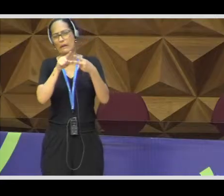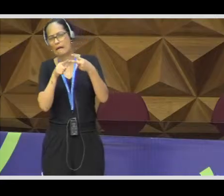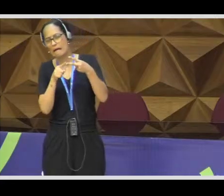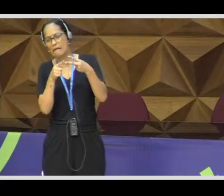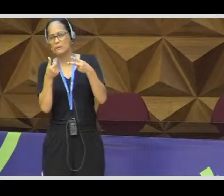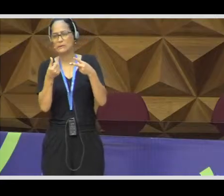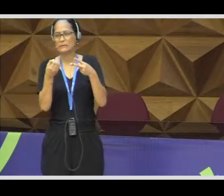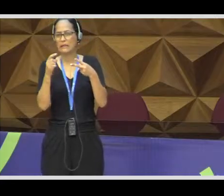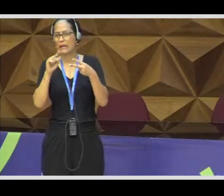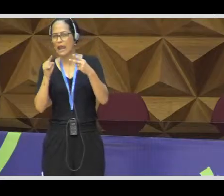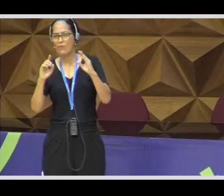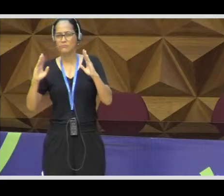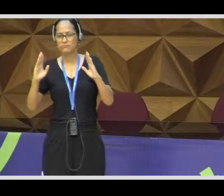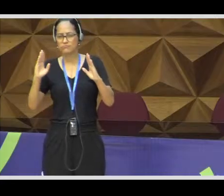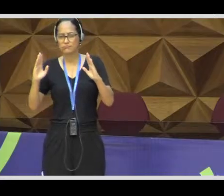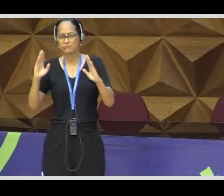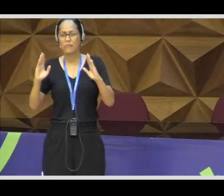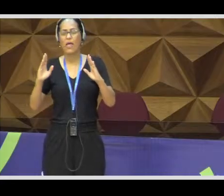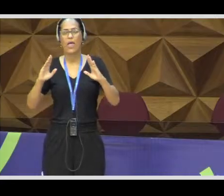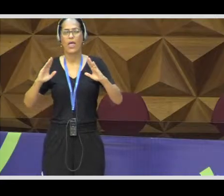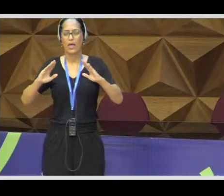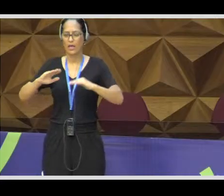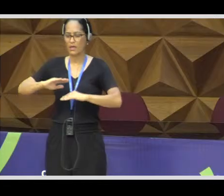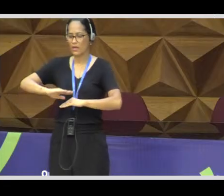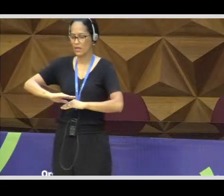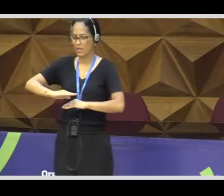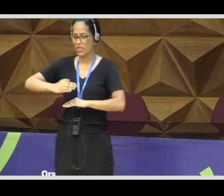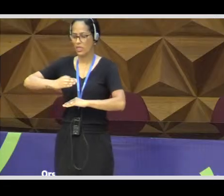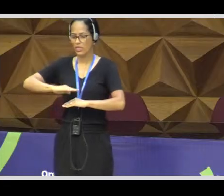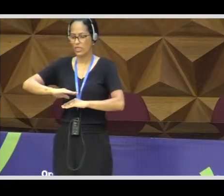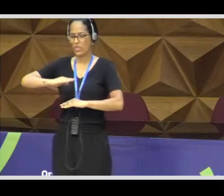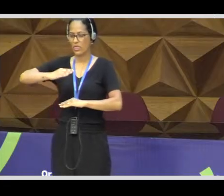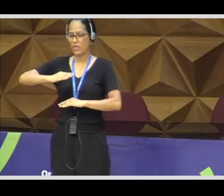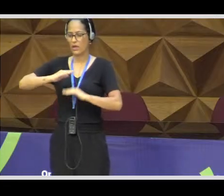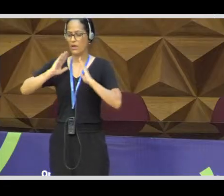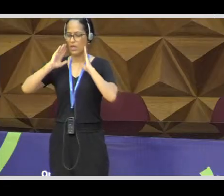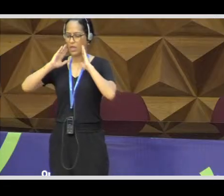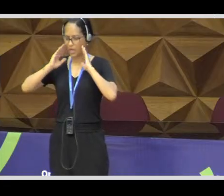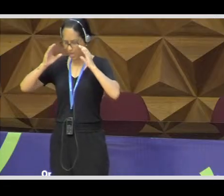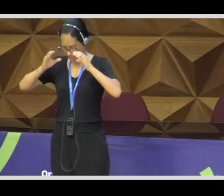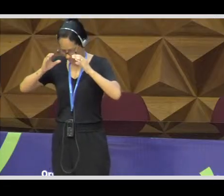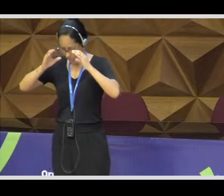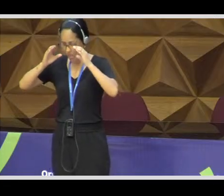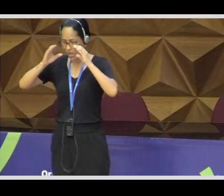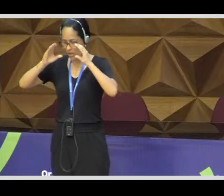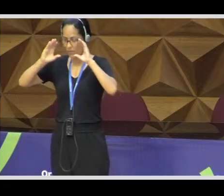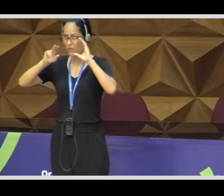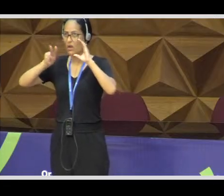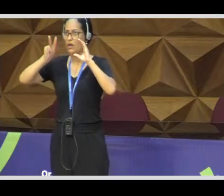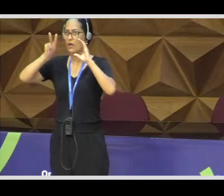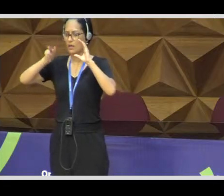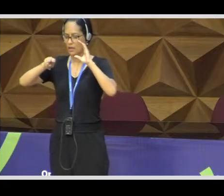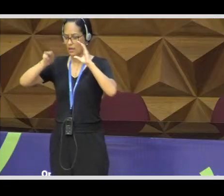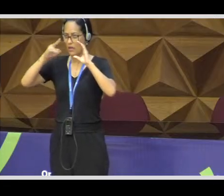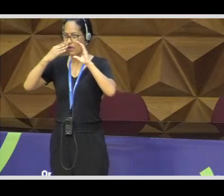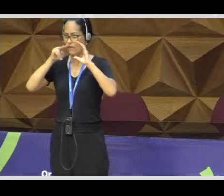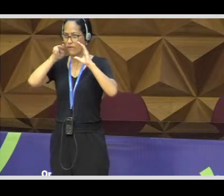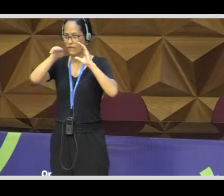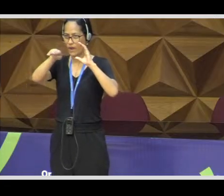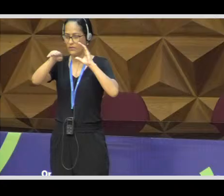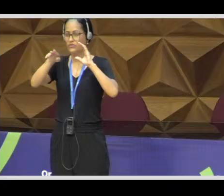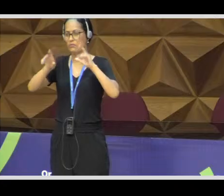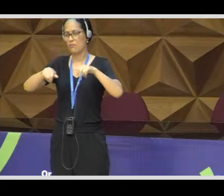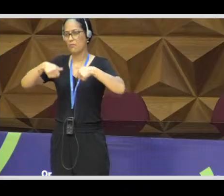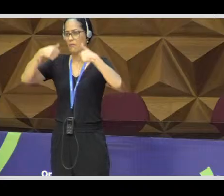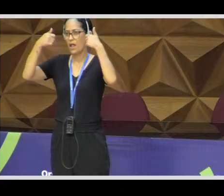away. So I don't have to be looking down like this. I can rotate it up a bit. So I'm looking more straight ahead. And that was